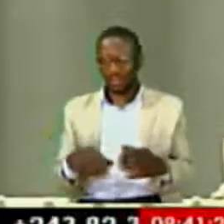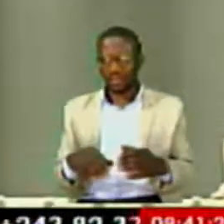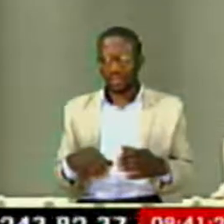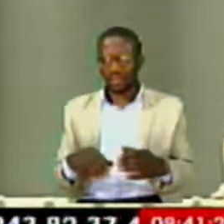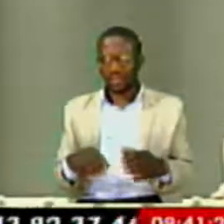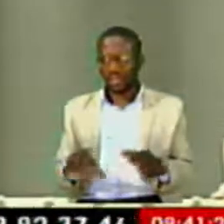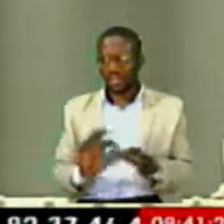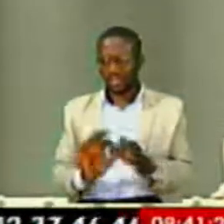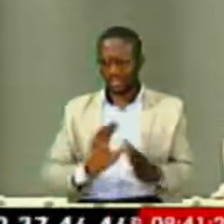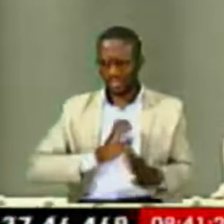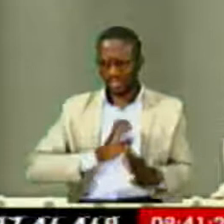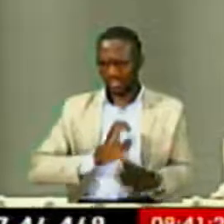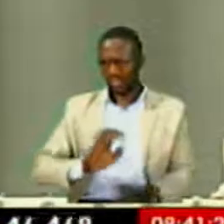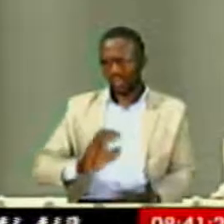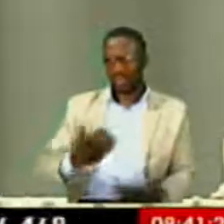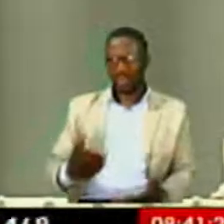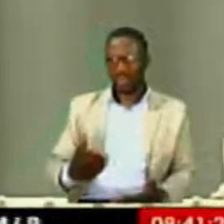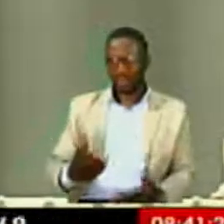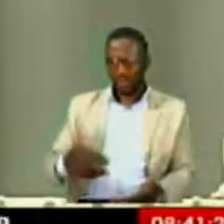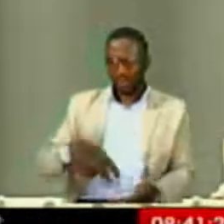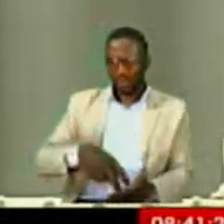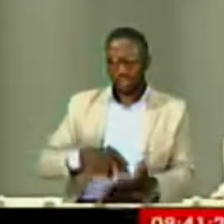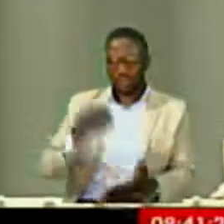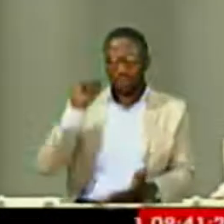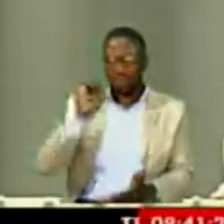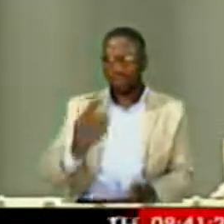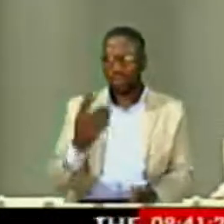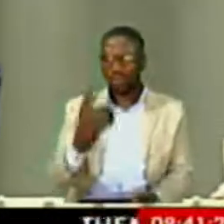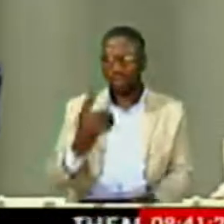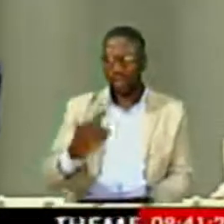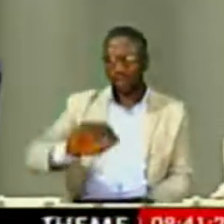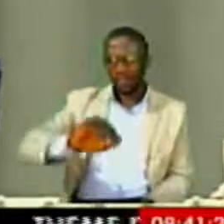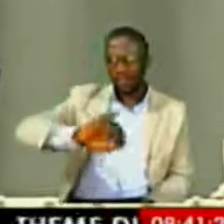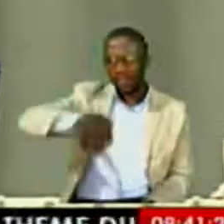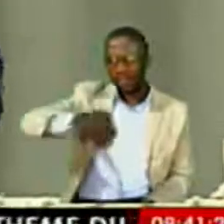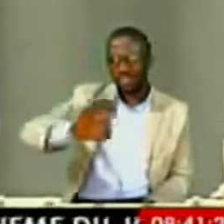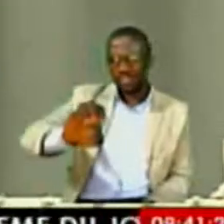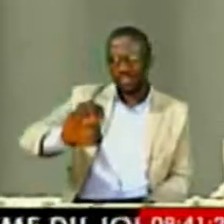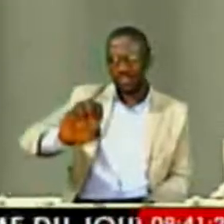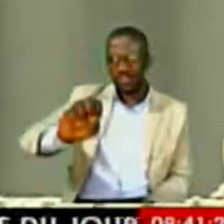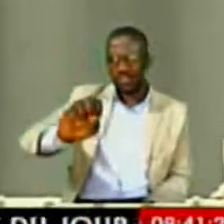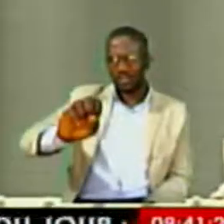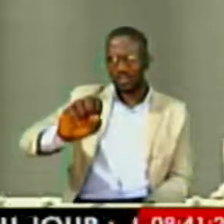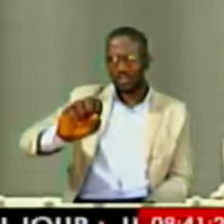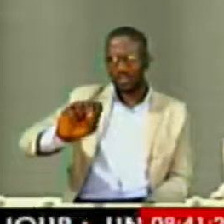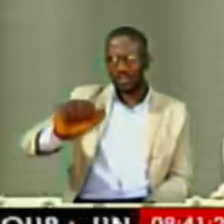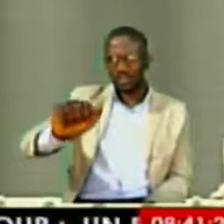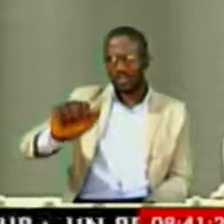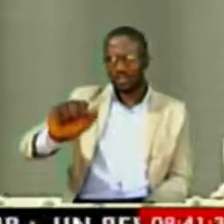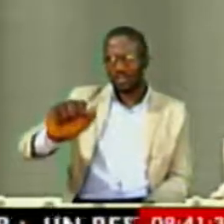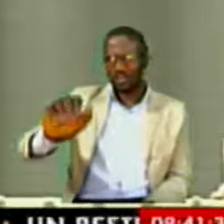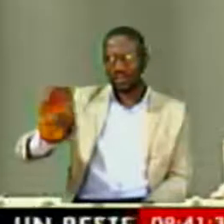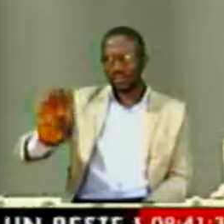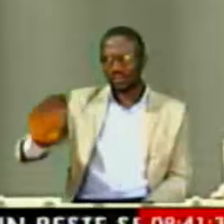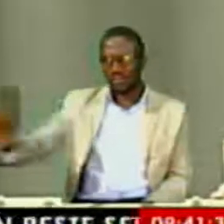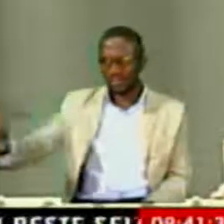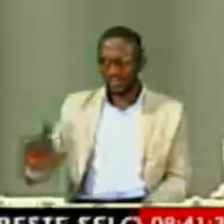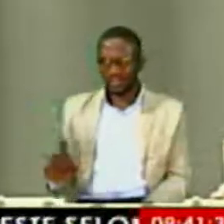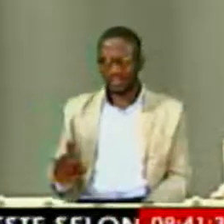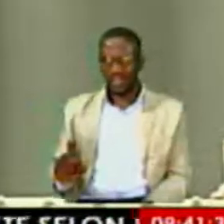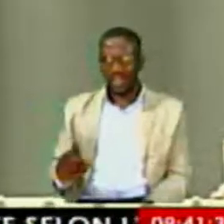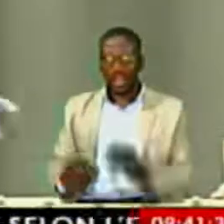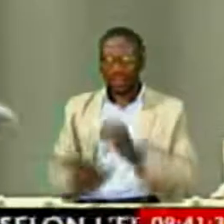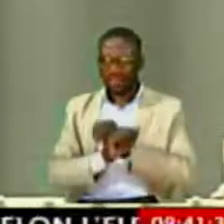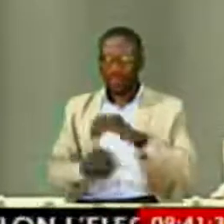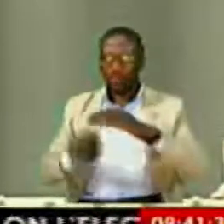Jezebel wanted to kill Elijah. Élie s'est mis en fuite. Elijah ran away. Et Dieu le trouva quelque part. And God found him somewhere. Et lui dit, and told him, Élie,